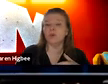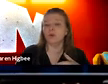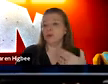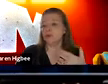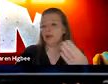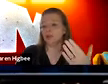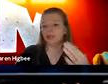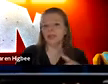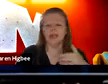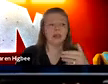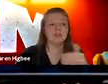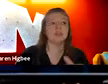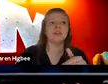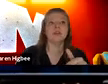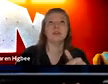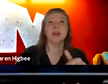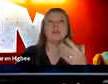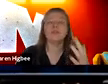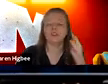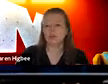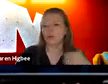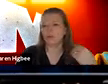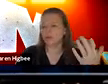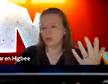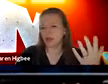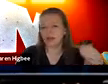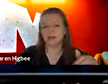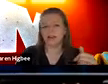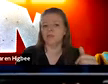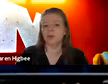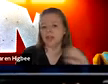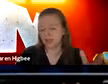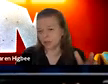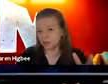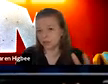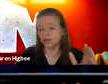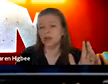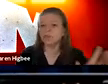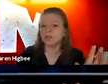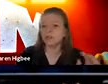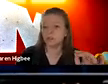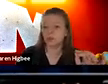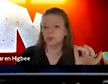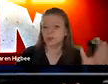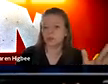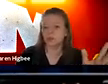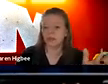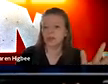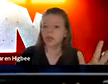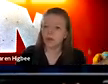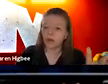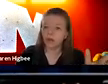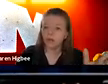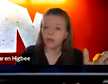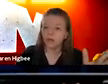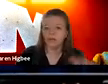do closed captioning and every, every video that we supplied had to have burn in English. So everything just sort of assumed that,